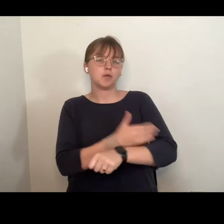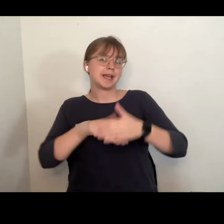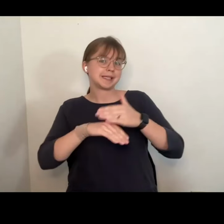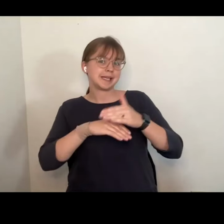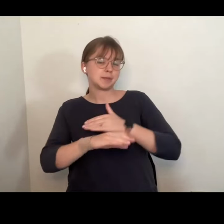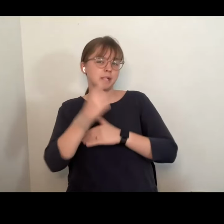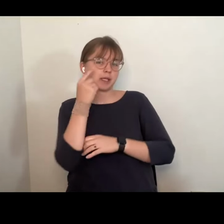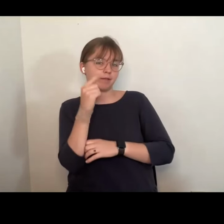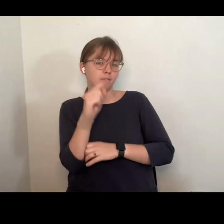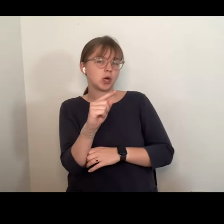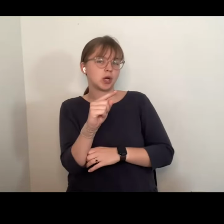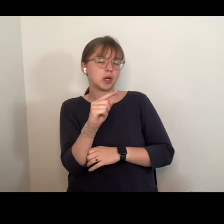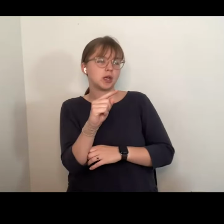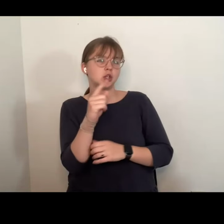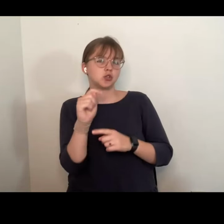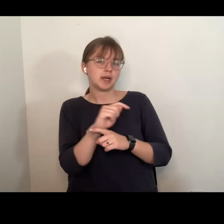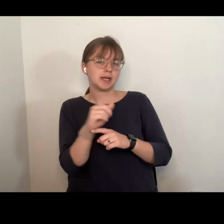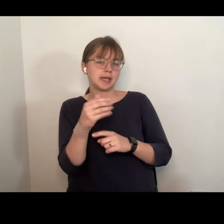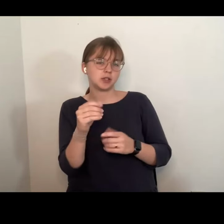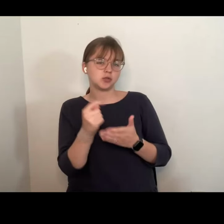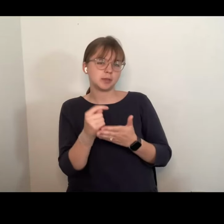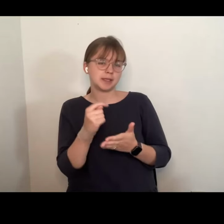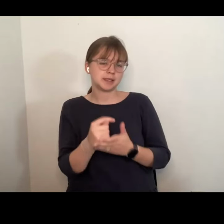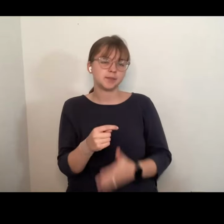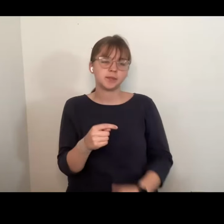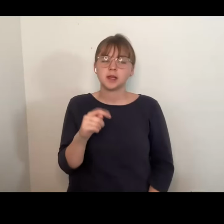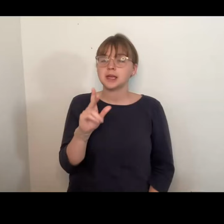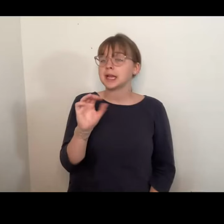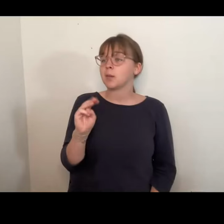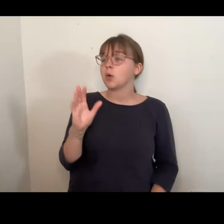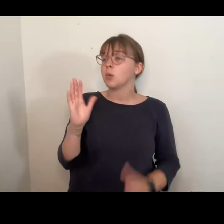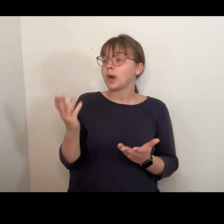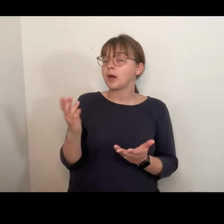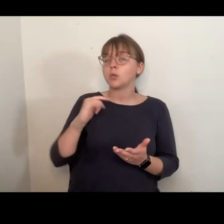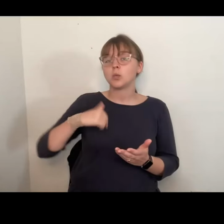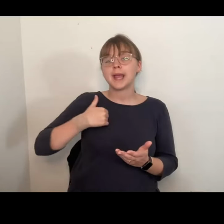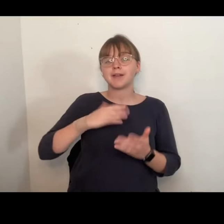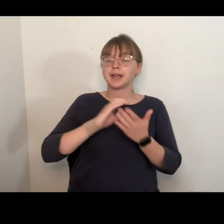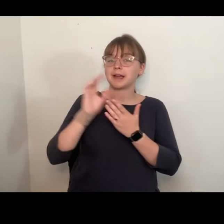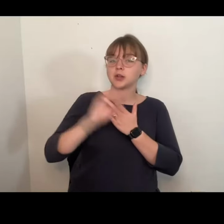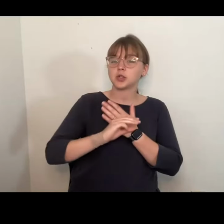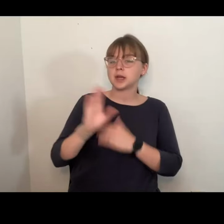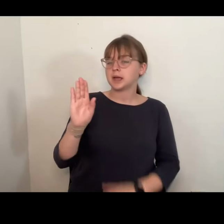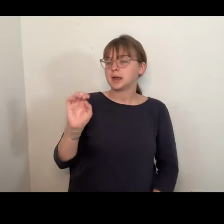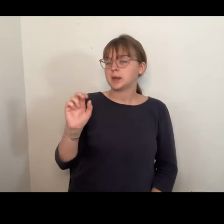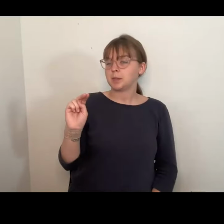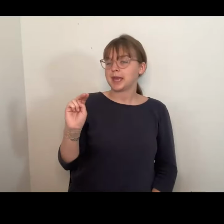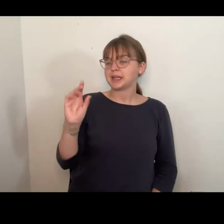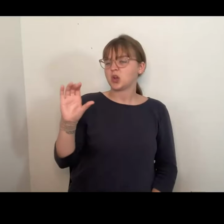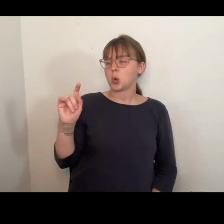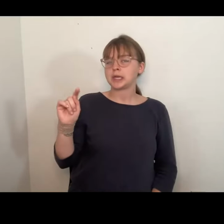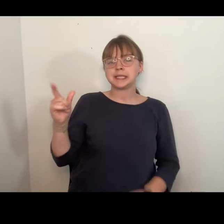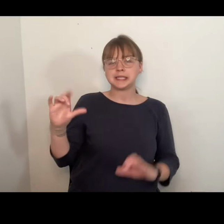stuff is all on our website. We have a calendar. We have I mentioned a YouTube channel. You'll find Ben Cord on our YouTube channel. He did a program for us called Lessons Learned